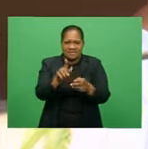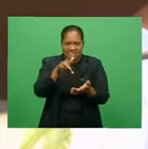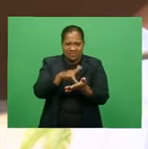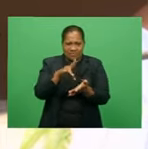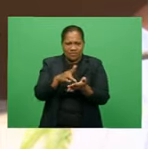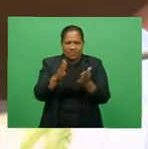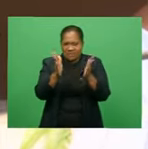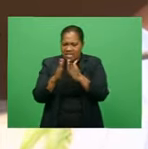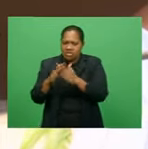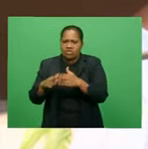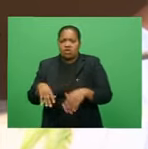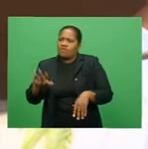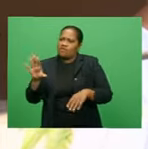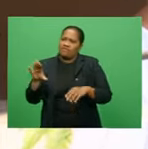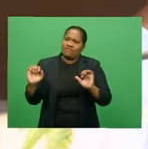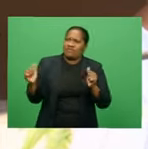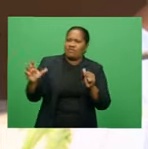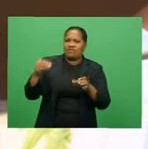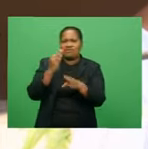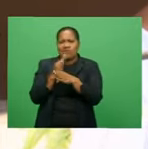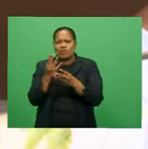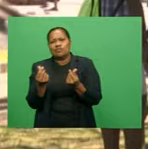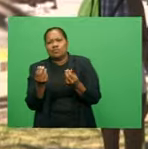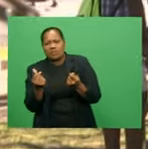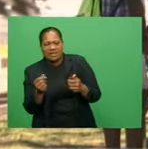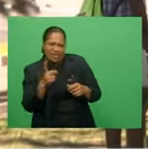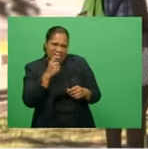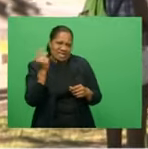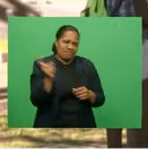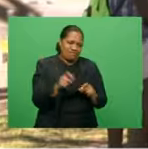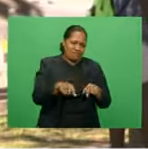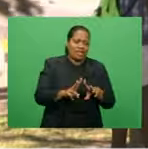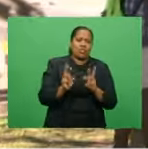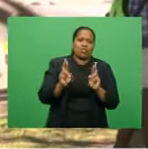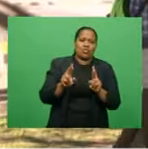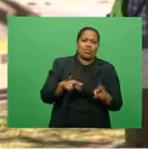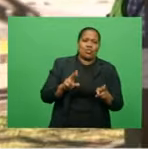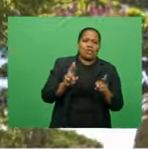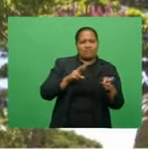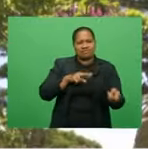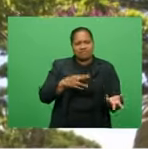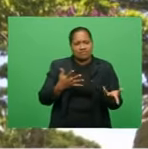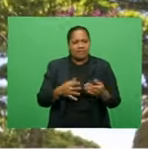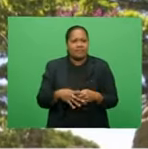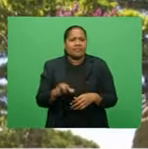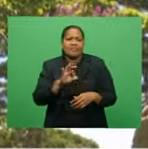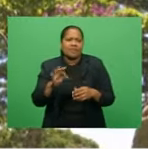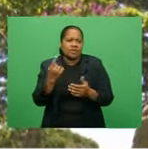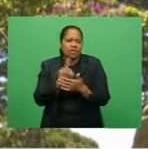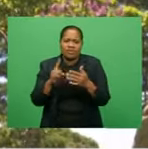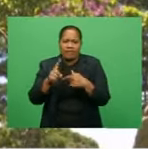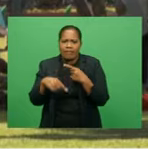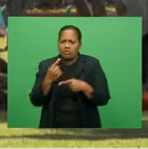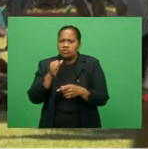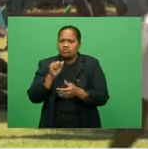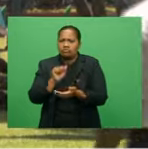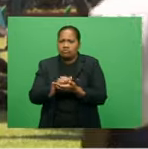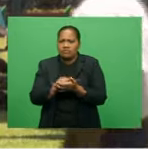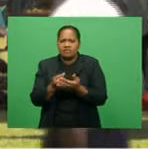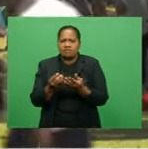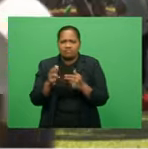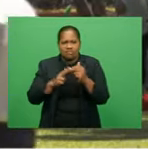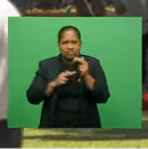break from work or shopping or errands. It isn't all about office buildings, shops and roads. The government wants Suva